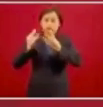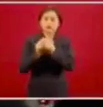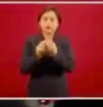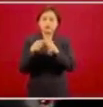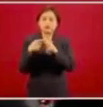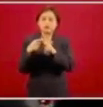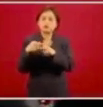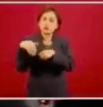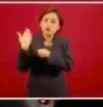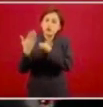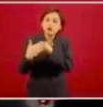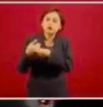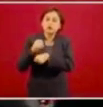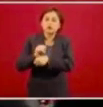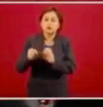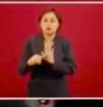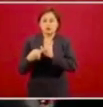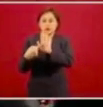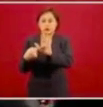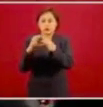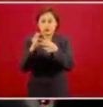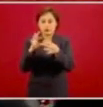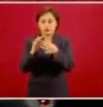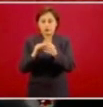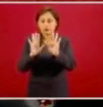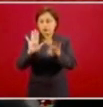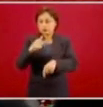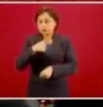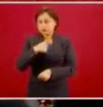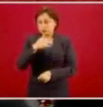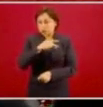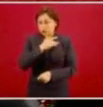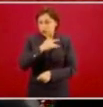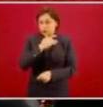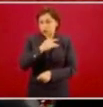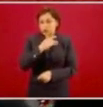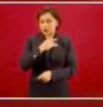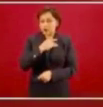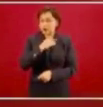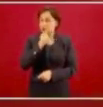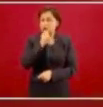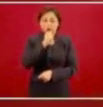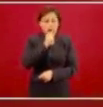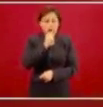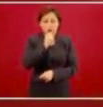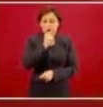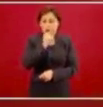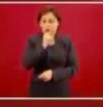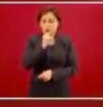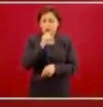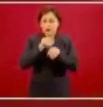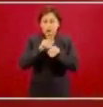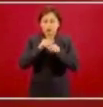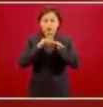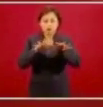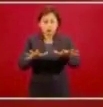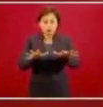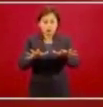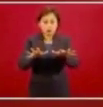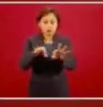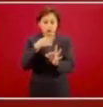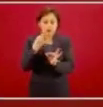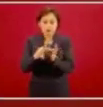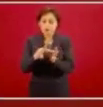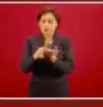have these projections and information to present to you. I think it is an early stage